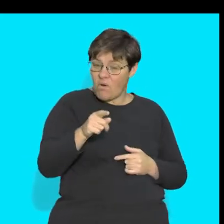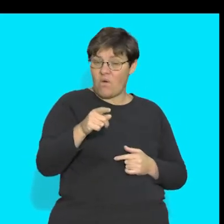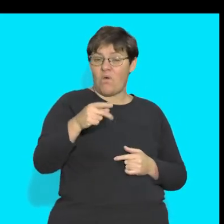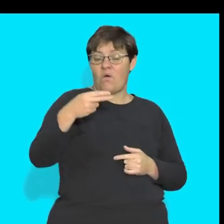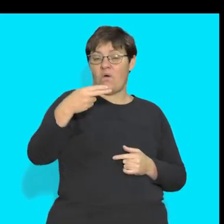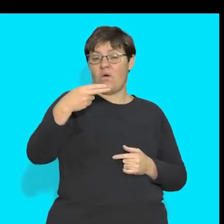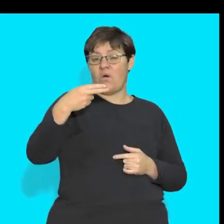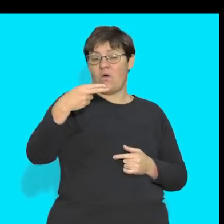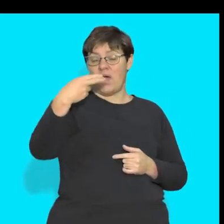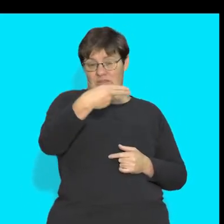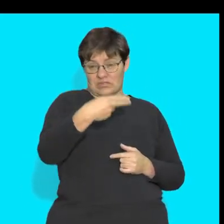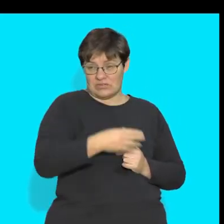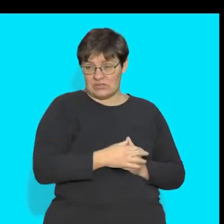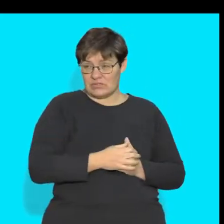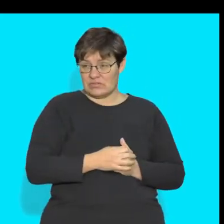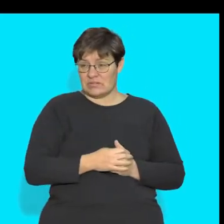Watch.